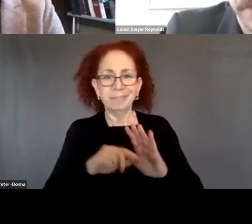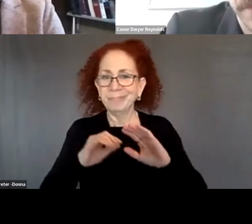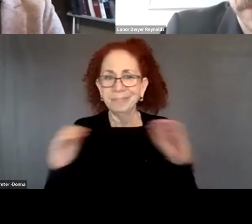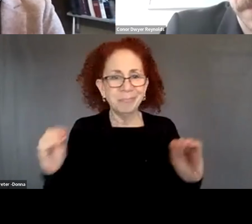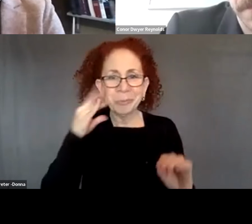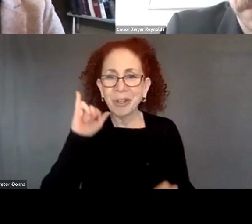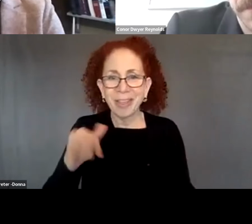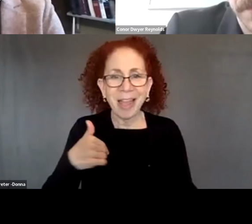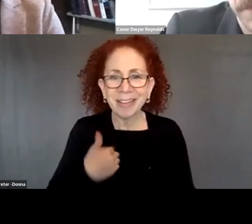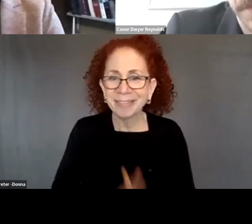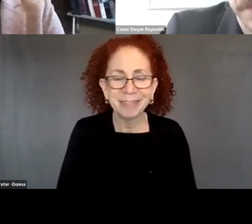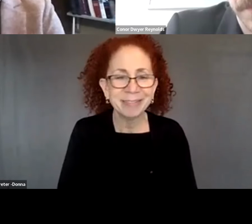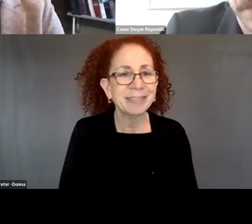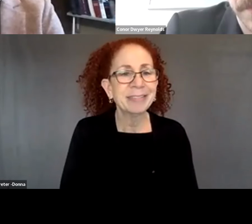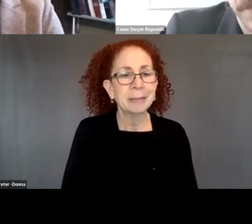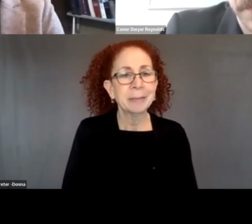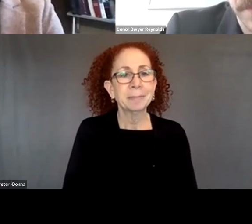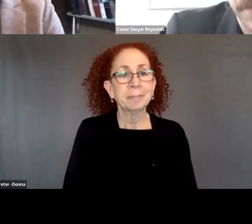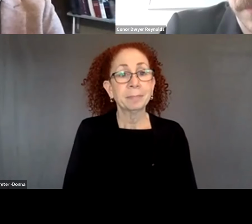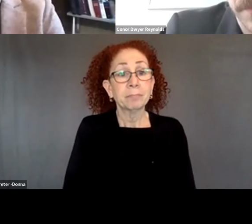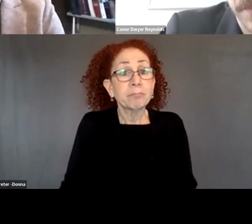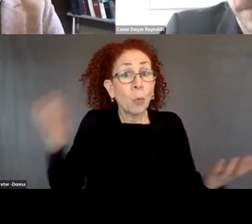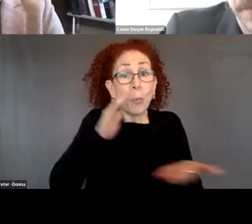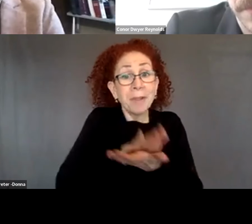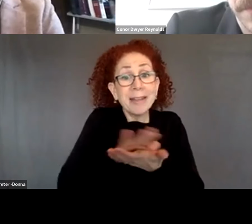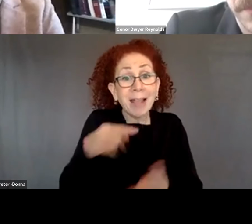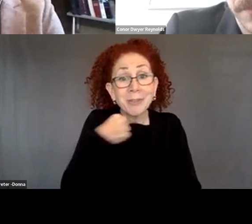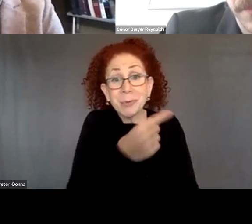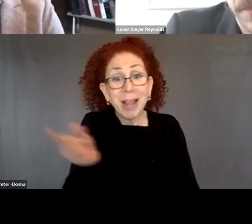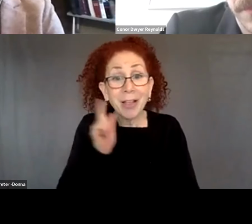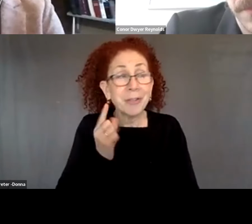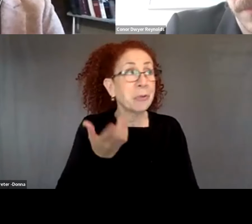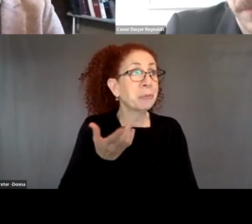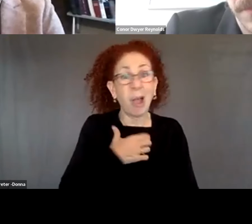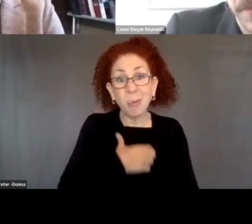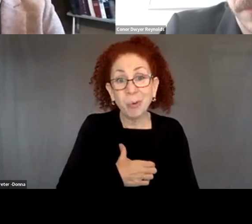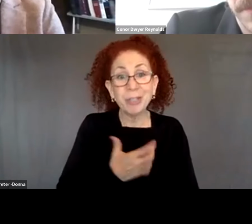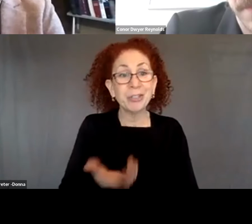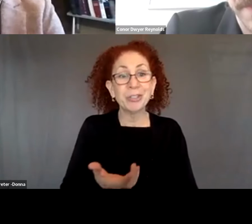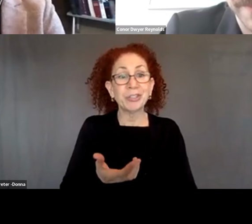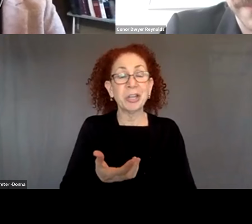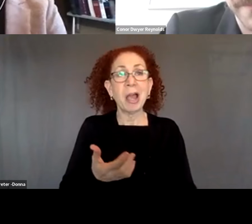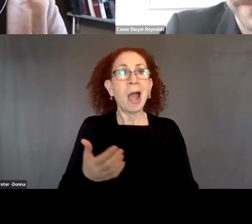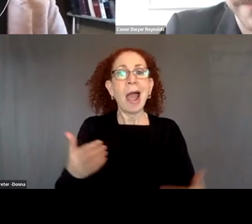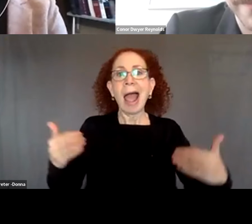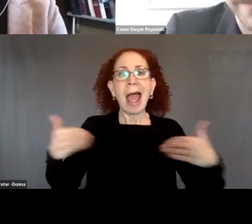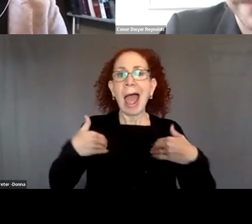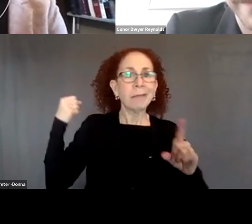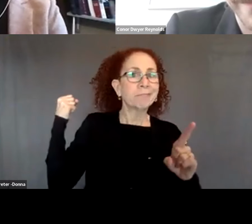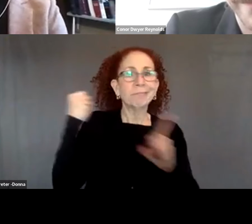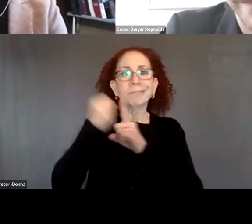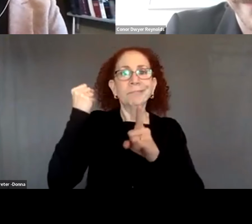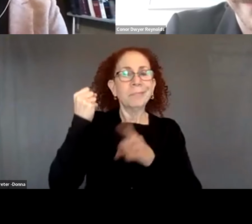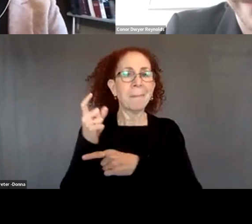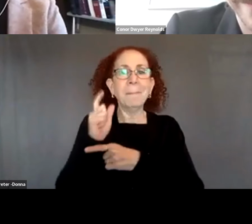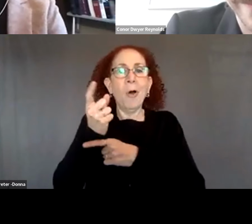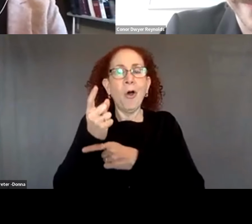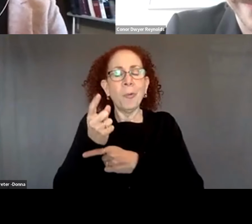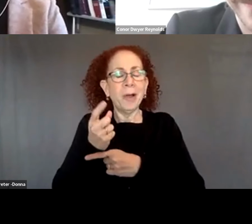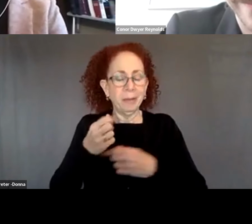confront. It would be nice if I could tell you that there was some sort of cinematic moment where all of this fell away and